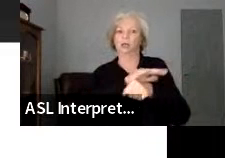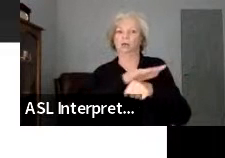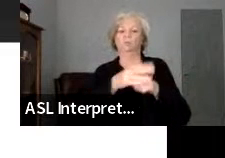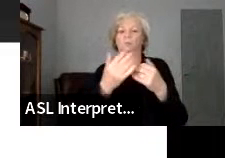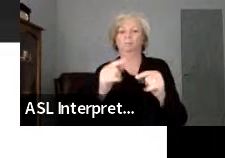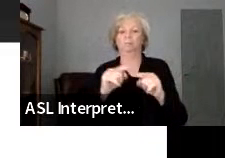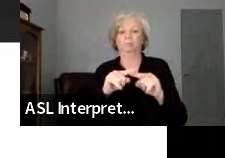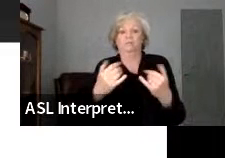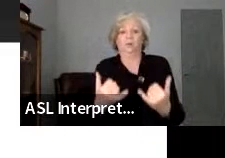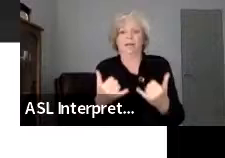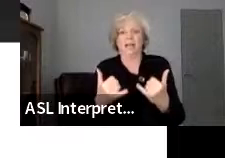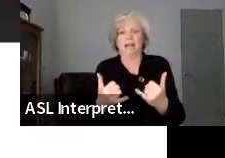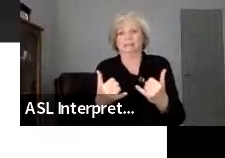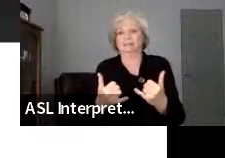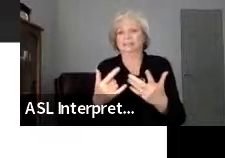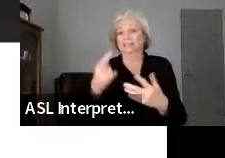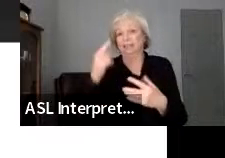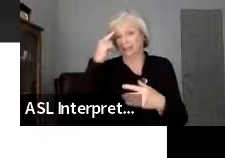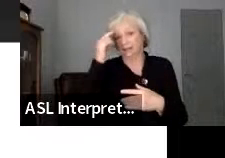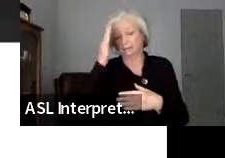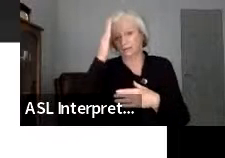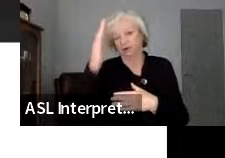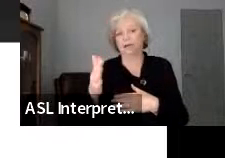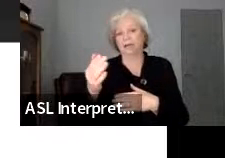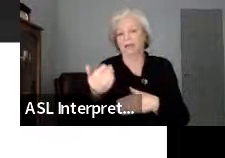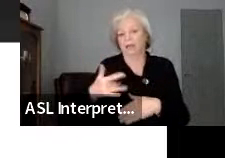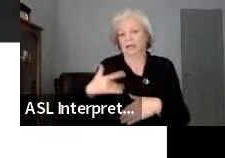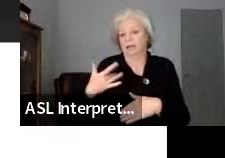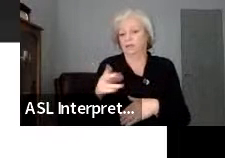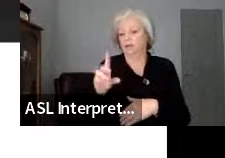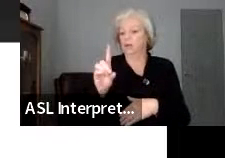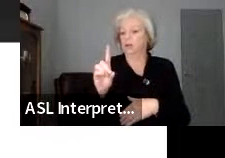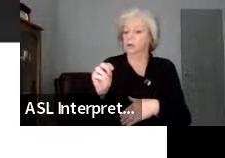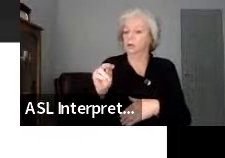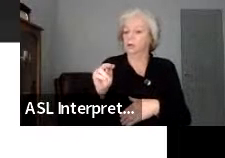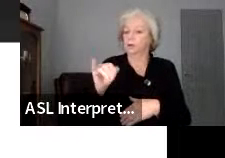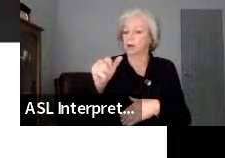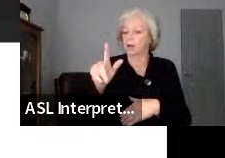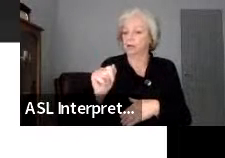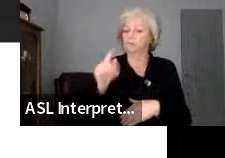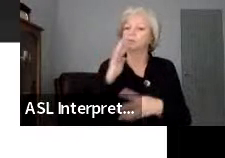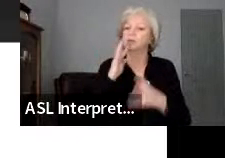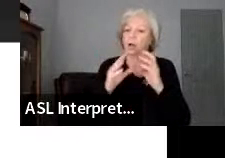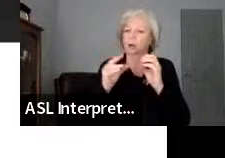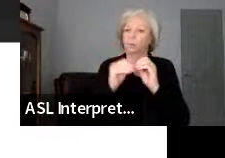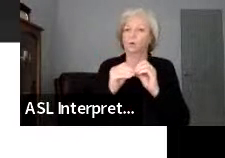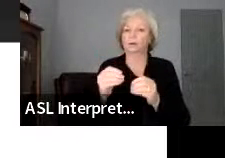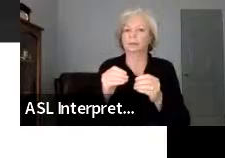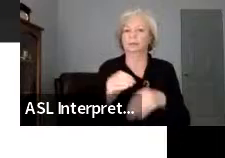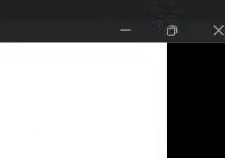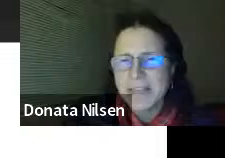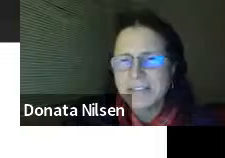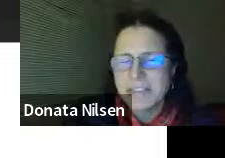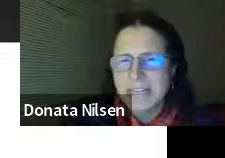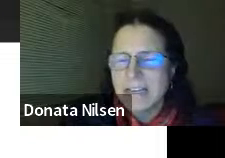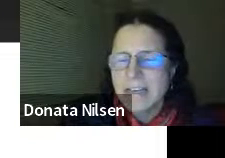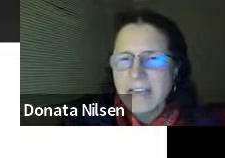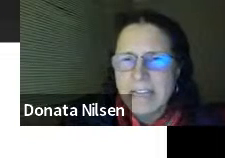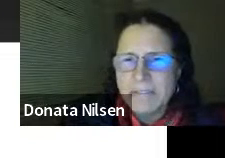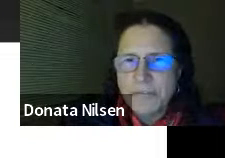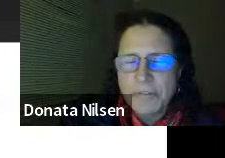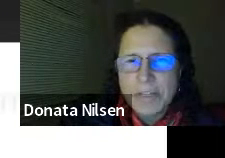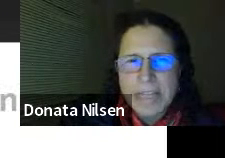And then I think Donata is going to take over and talk a little bit more about possible shape for that. All right, thanks,